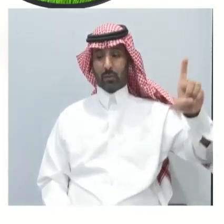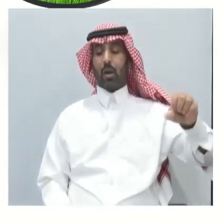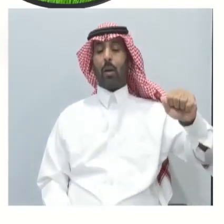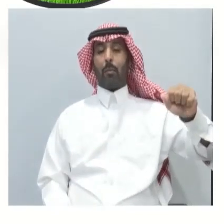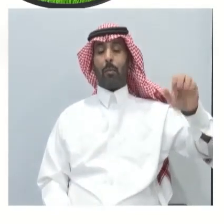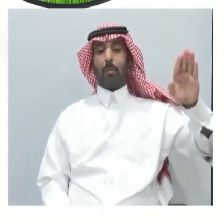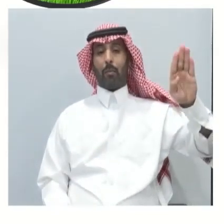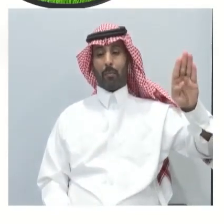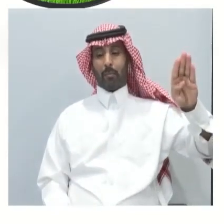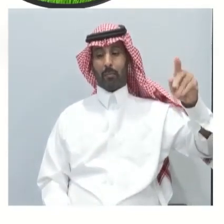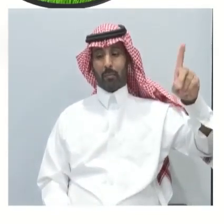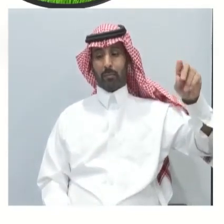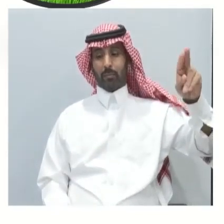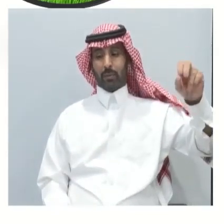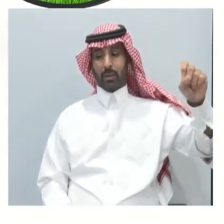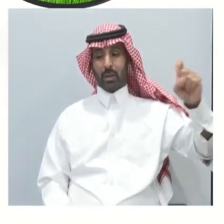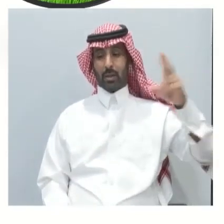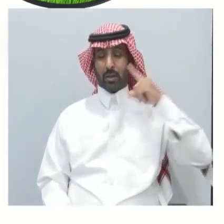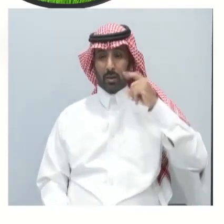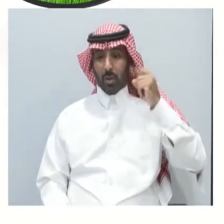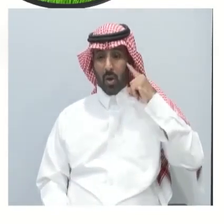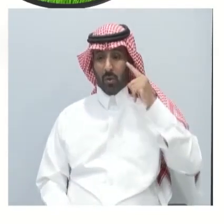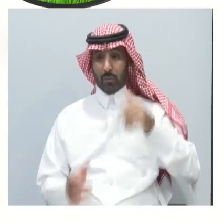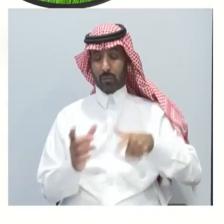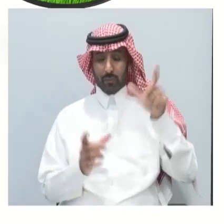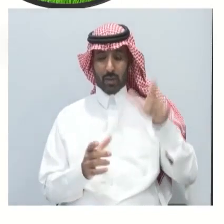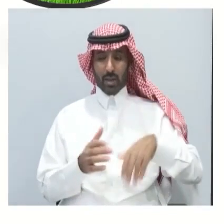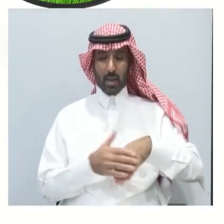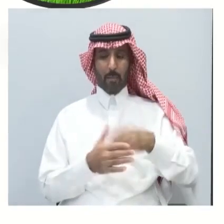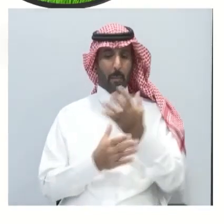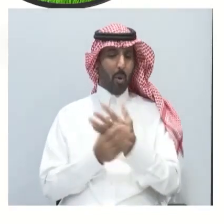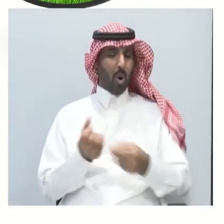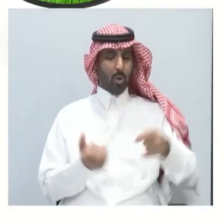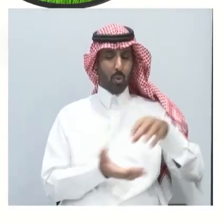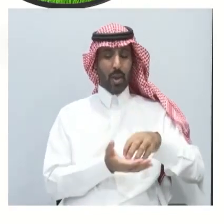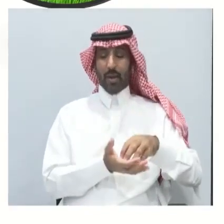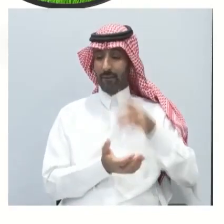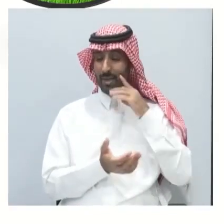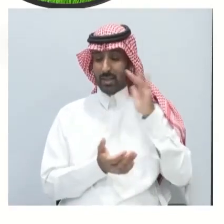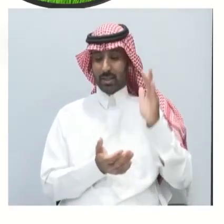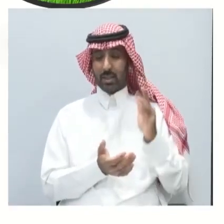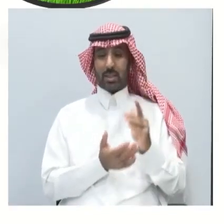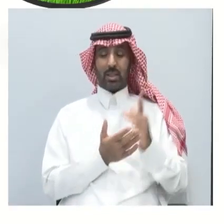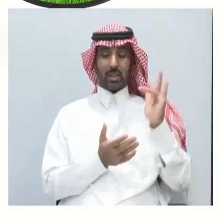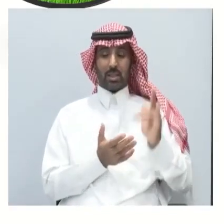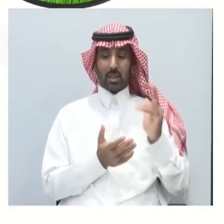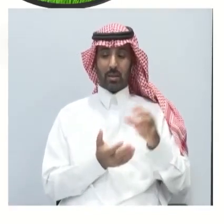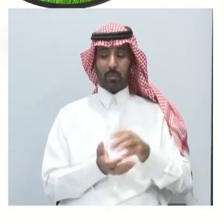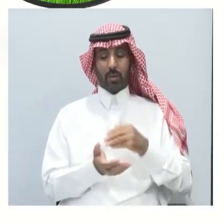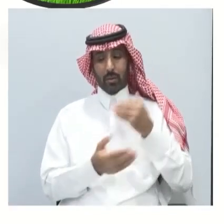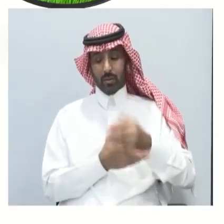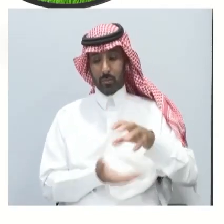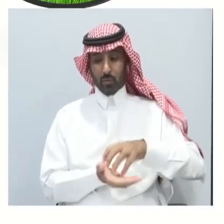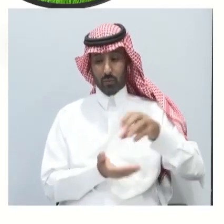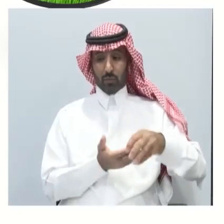Arabian former footballer who was born in Jeddah, number one, but moved to Riyadh with his family. And